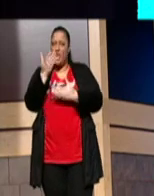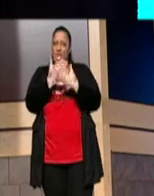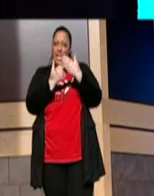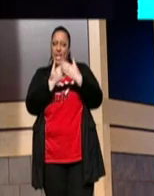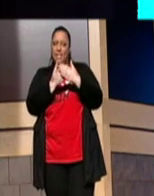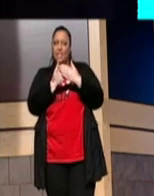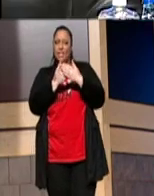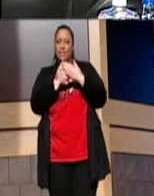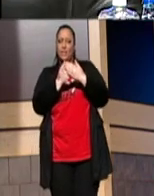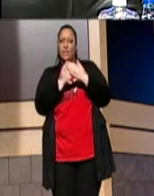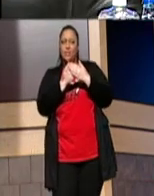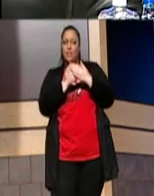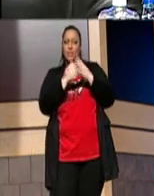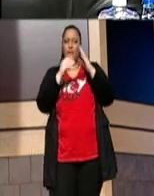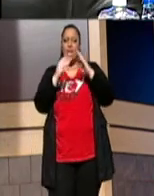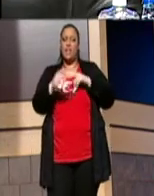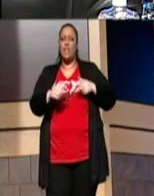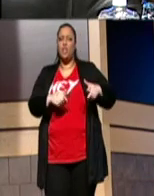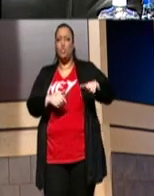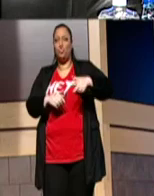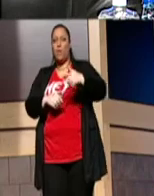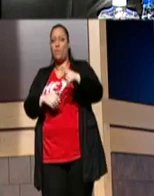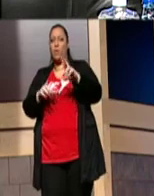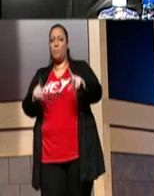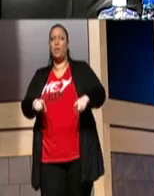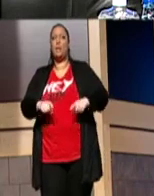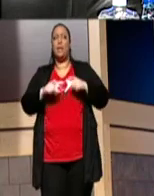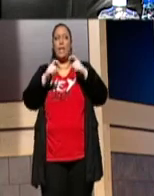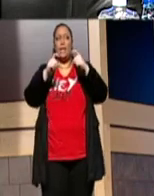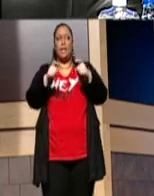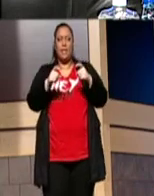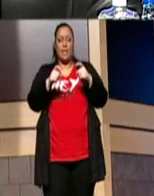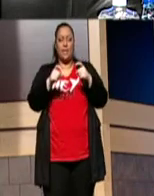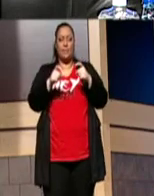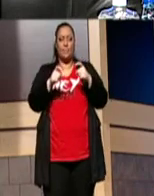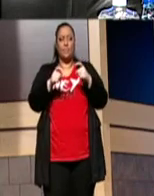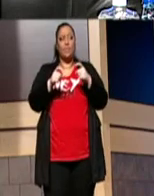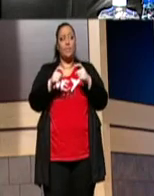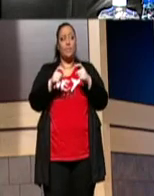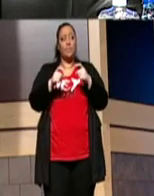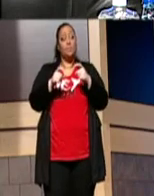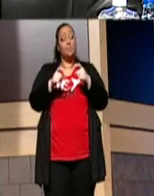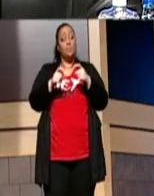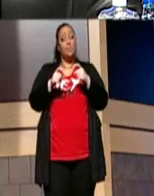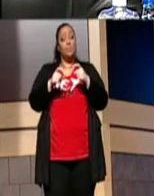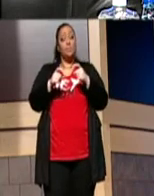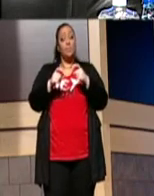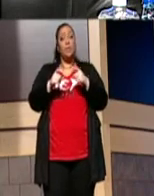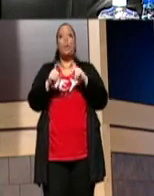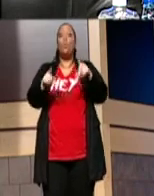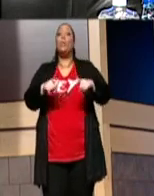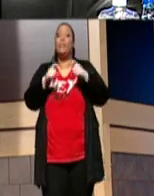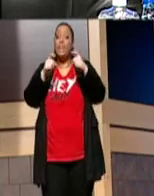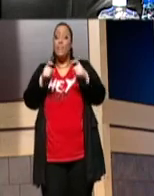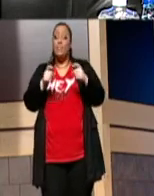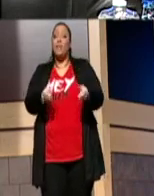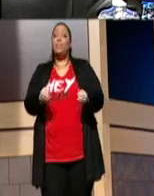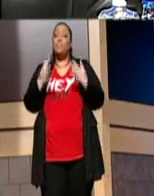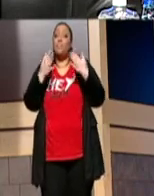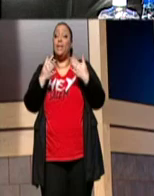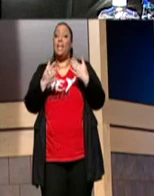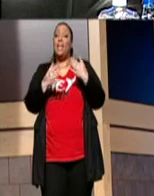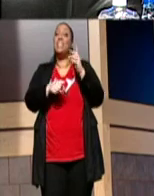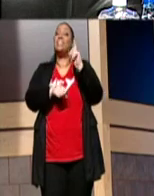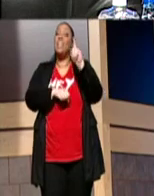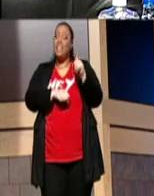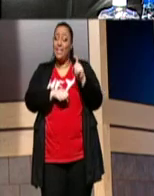We make sure that everything is medically and guidance proof as best we can. So we give them as many as they